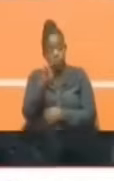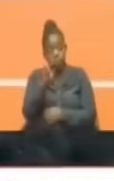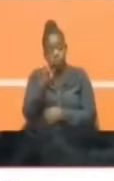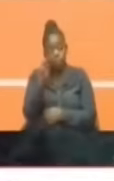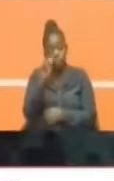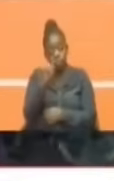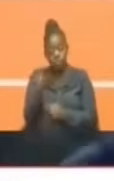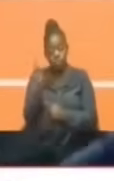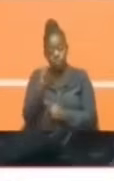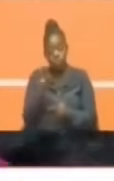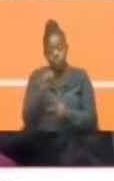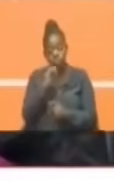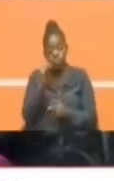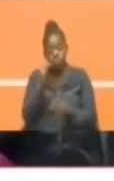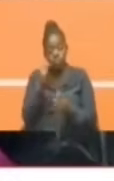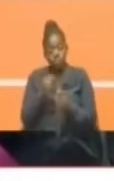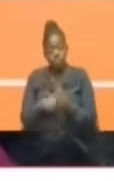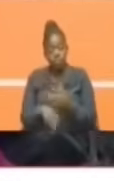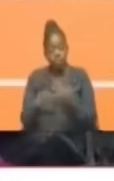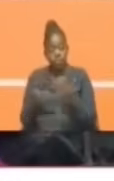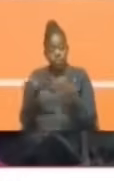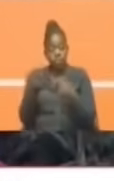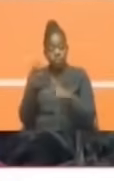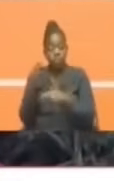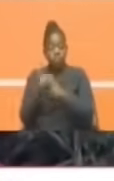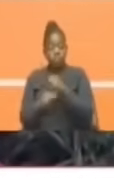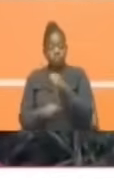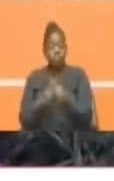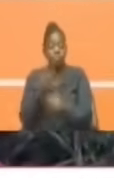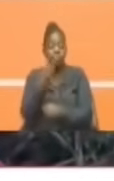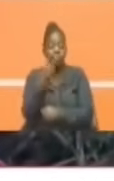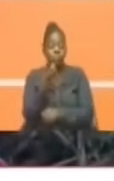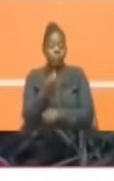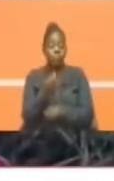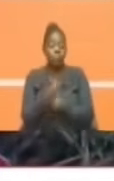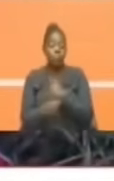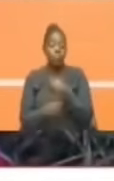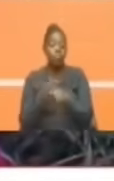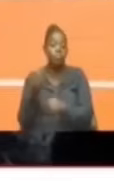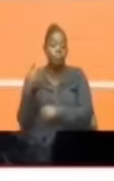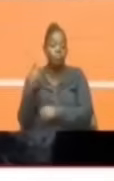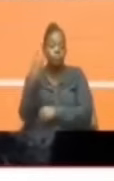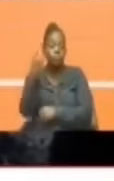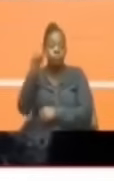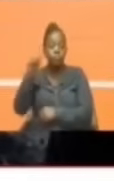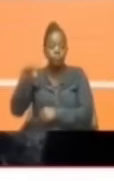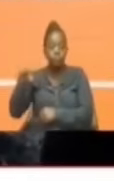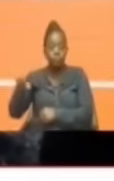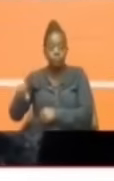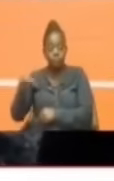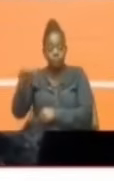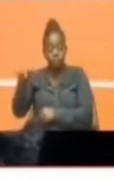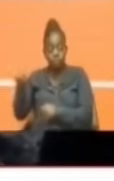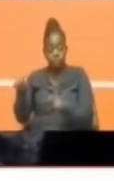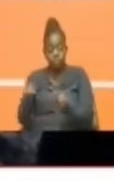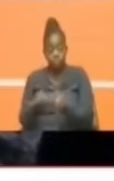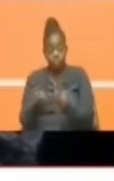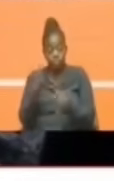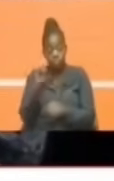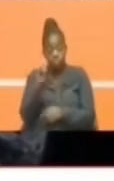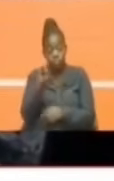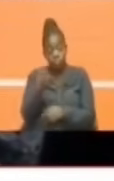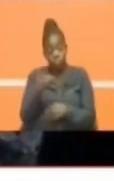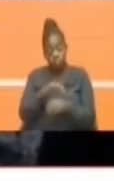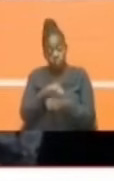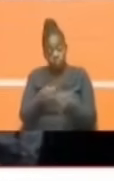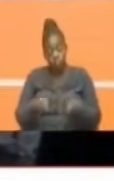Abantu abakulu bategeeza nti kino kyaliwoko emyaka nga 26 egiyise mu 1997 era Mukasa w'ennyanja bwe yatema